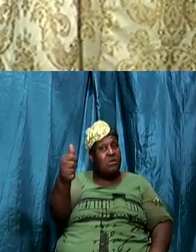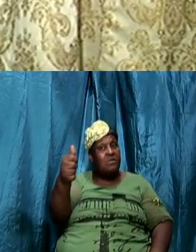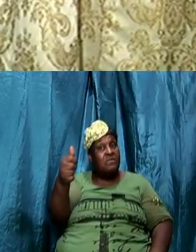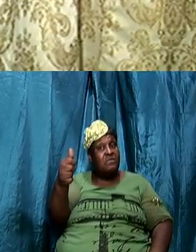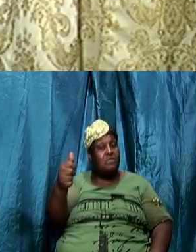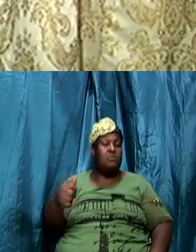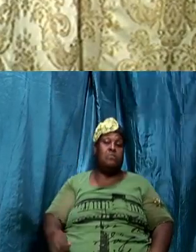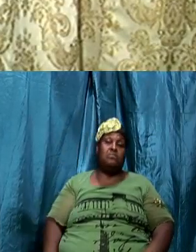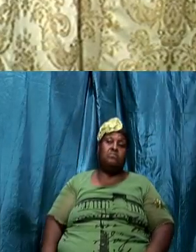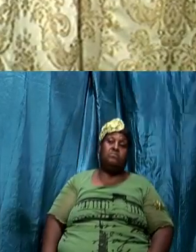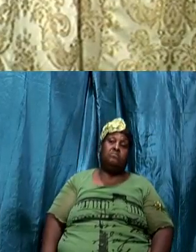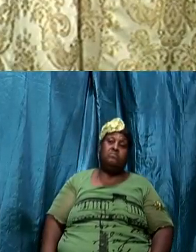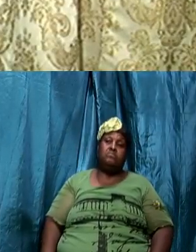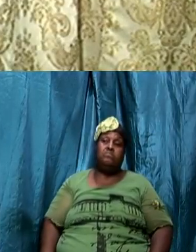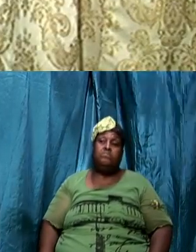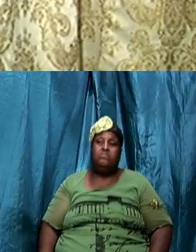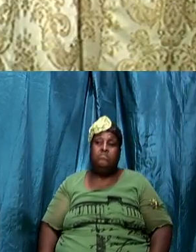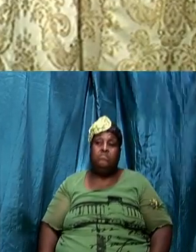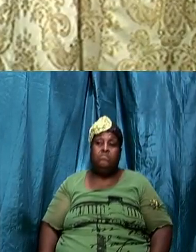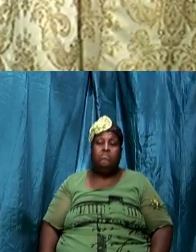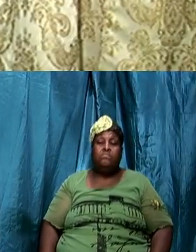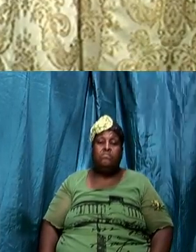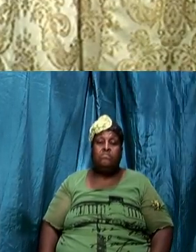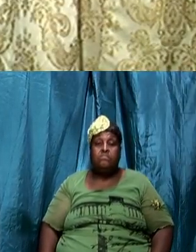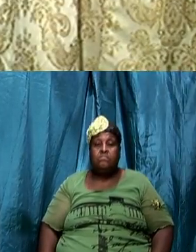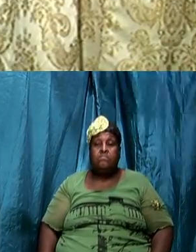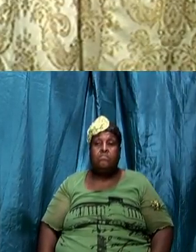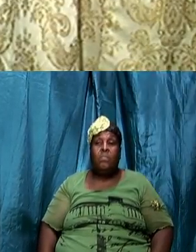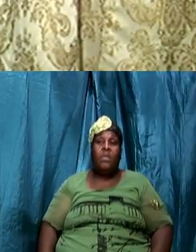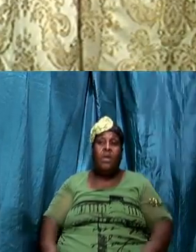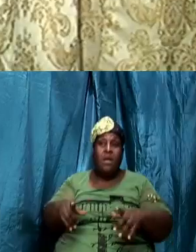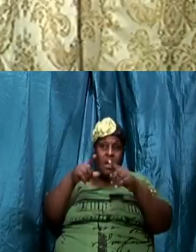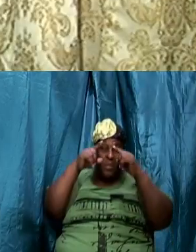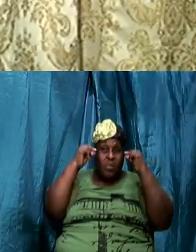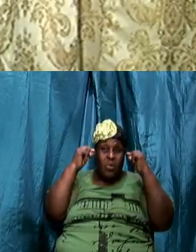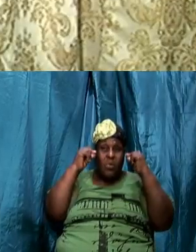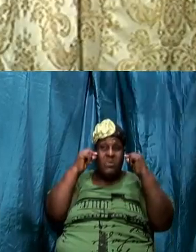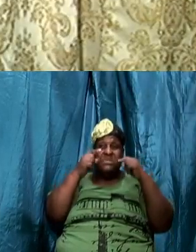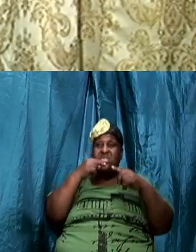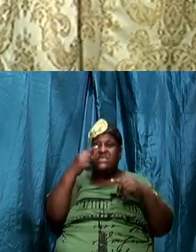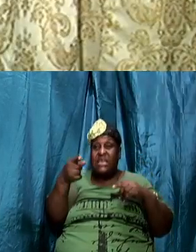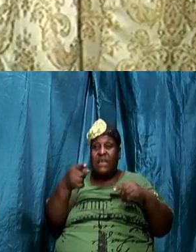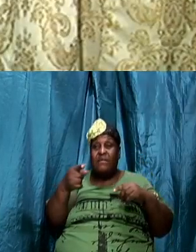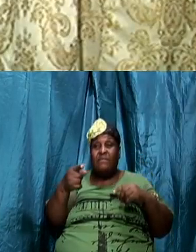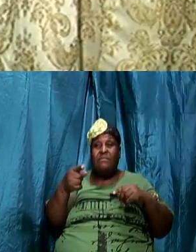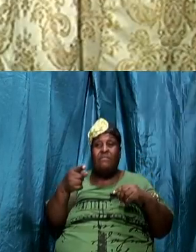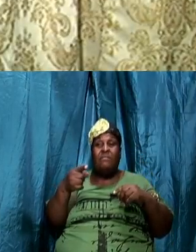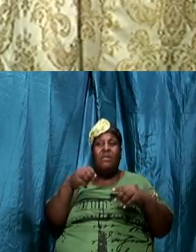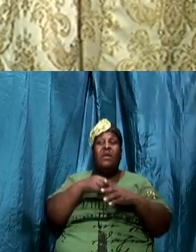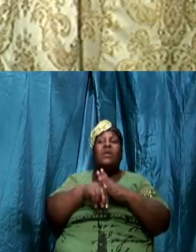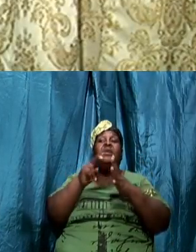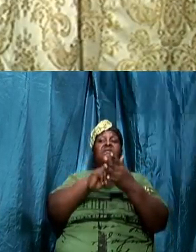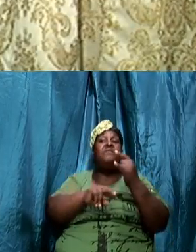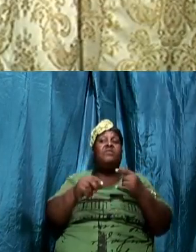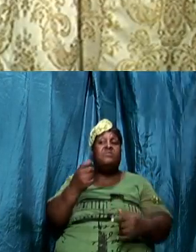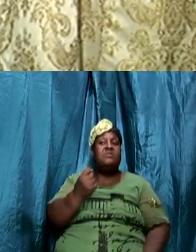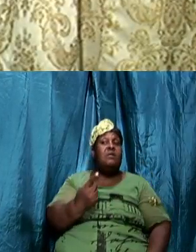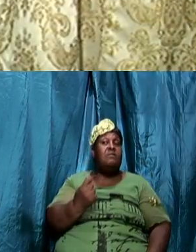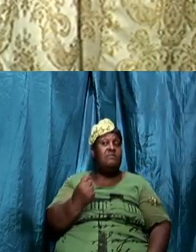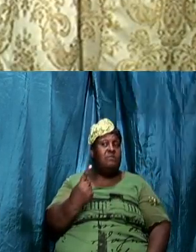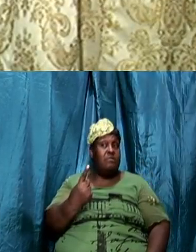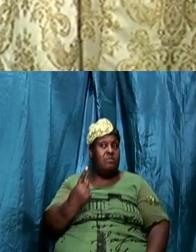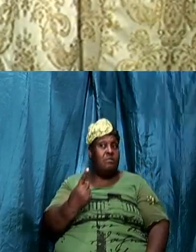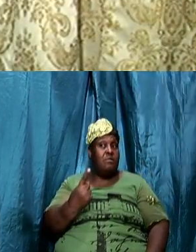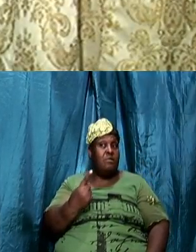of Egypt, have corrupted themselves. But Moses responded back to him in verse 11. Yes?